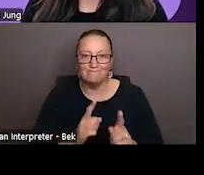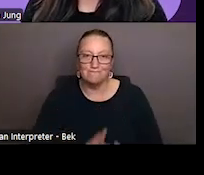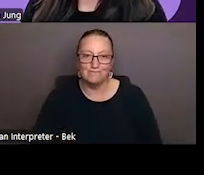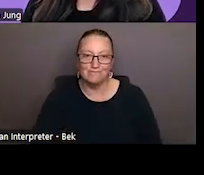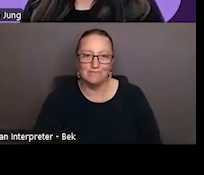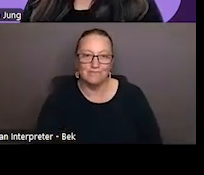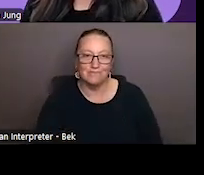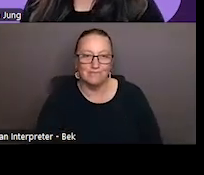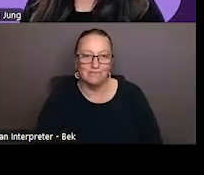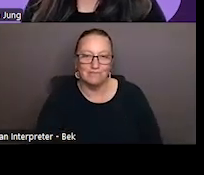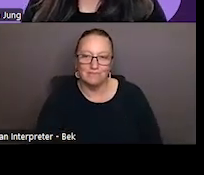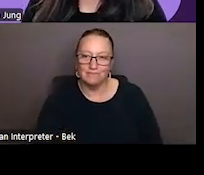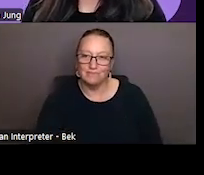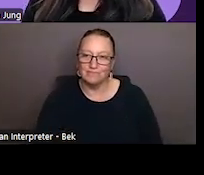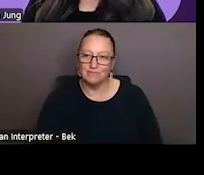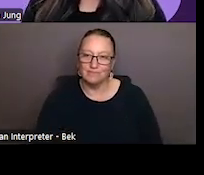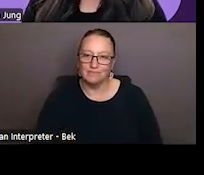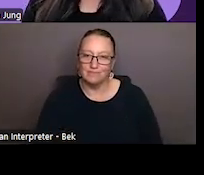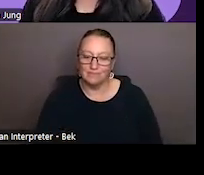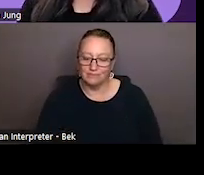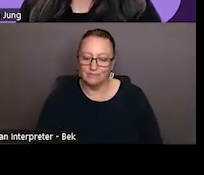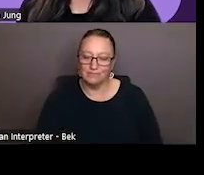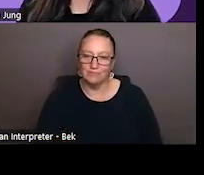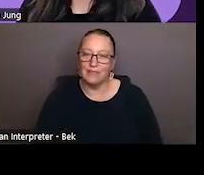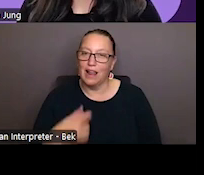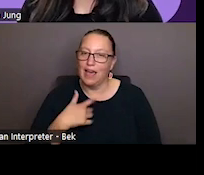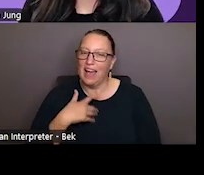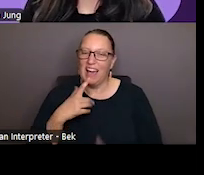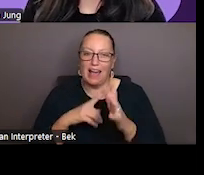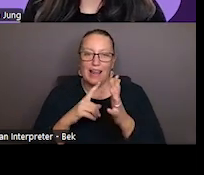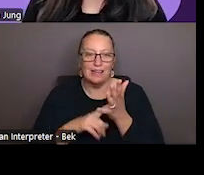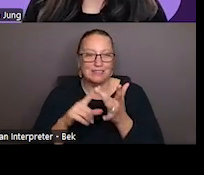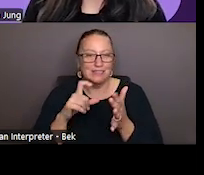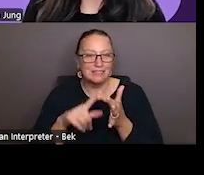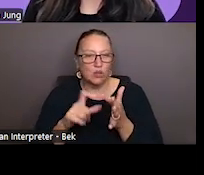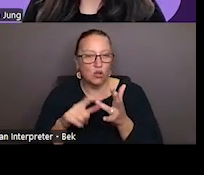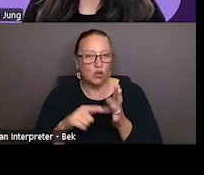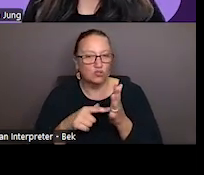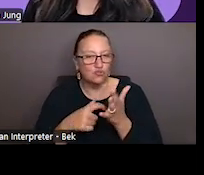I'm going to invite my colleague Alice Cottrell to introduce herself as well.